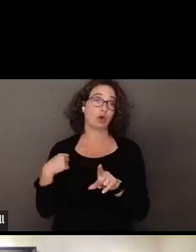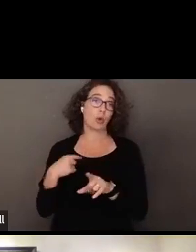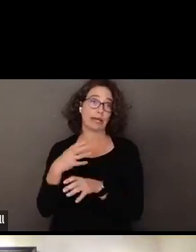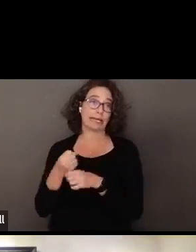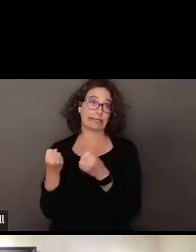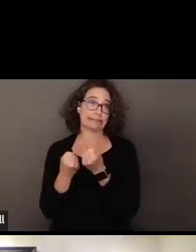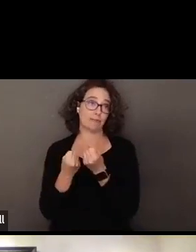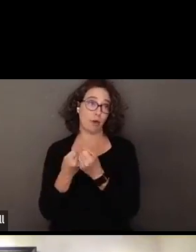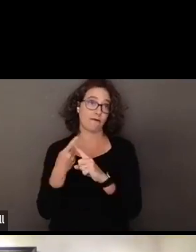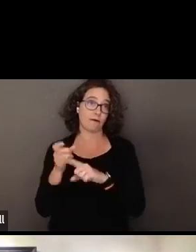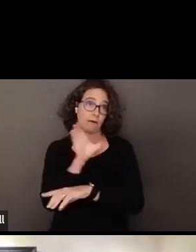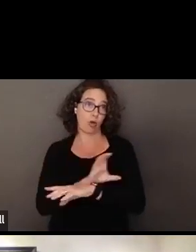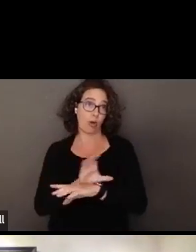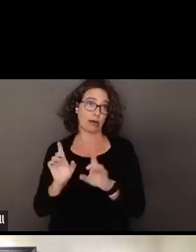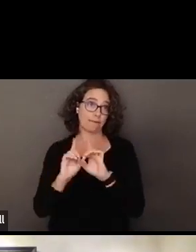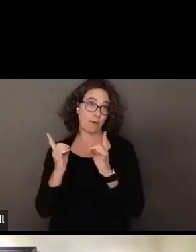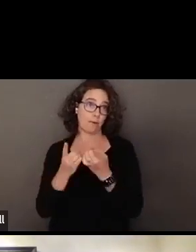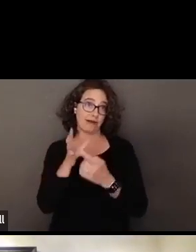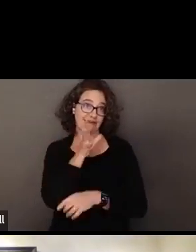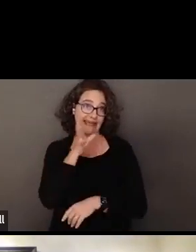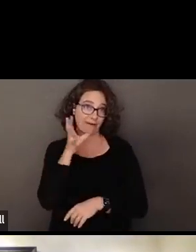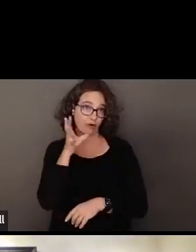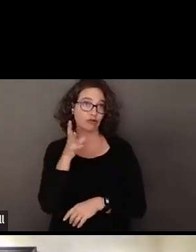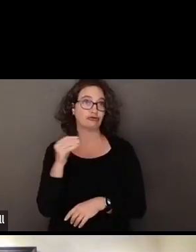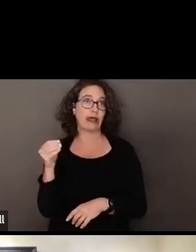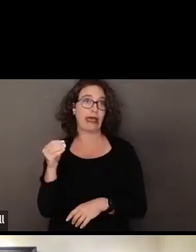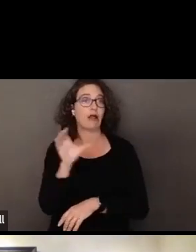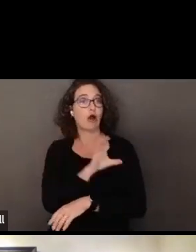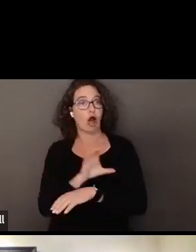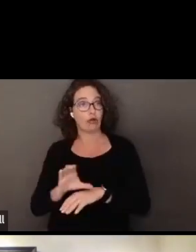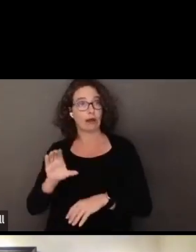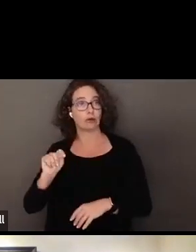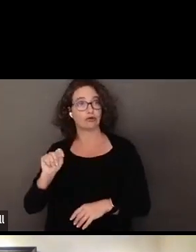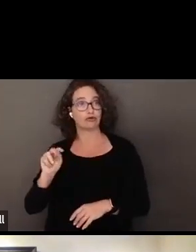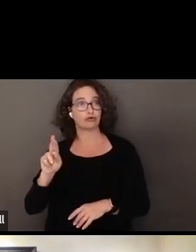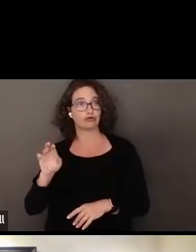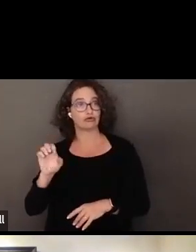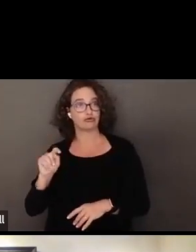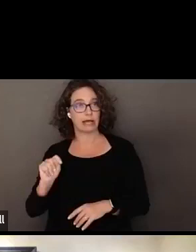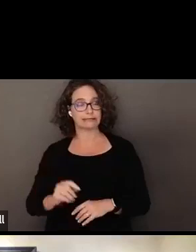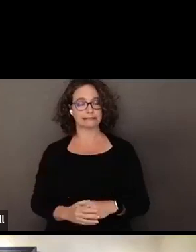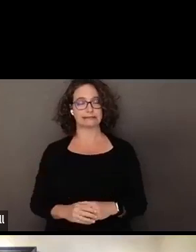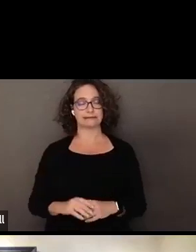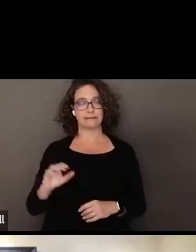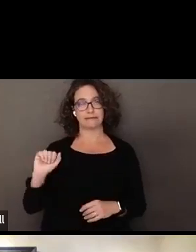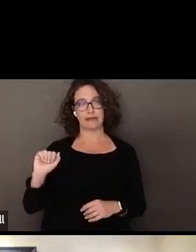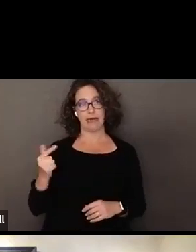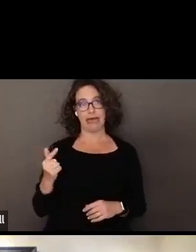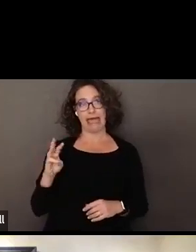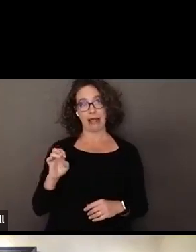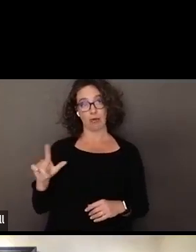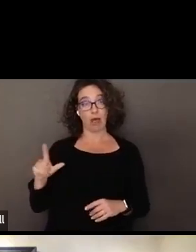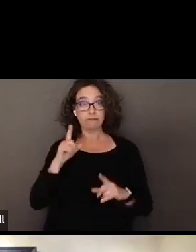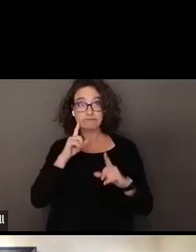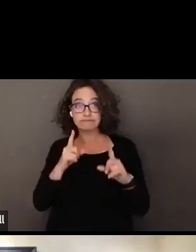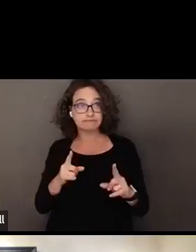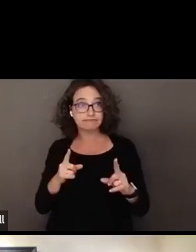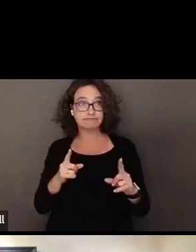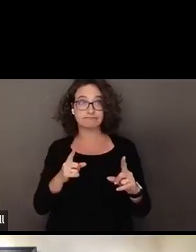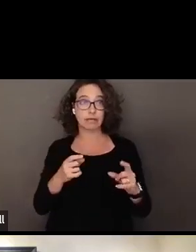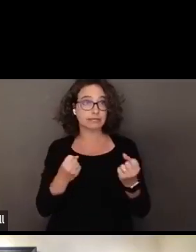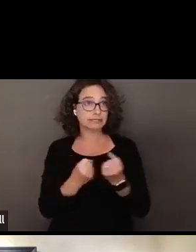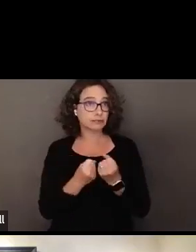Colorado Department of Agriculture and the Colorado Trust. AgWell has a mission to support well-being